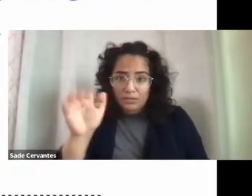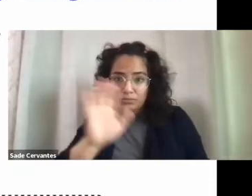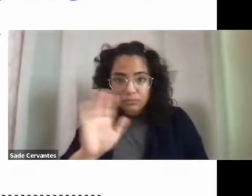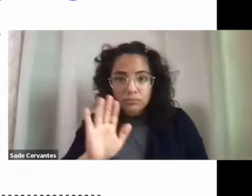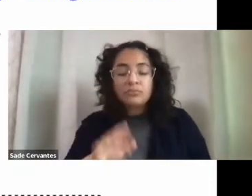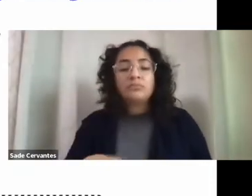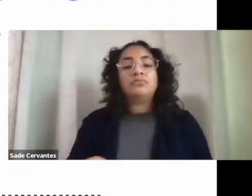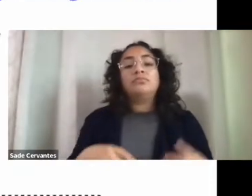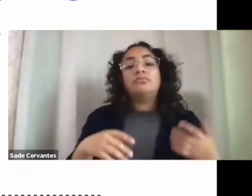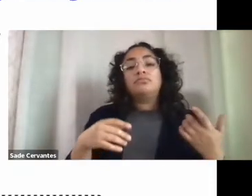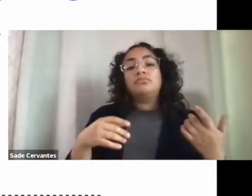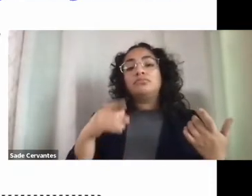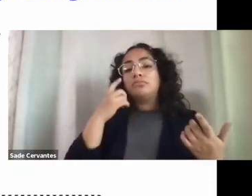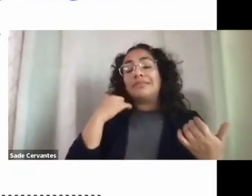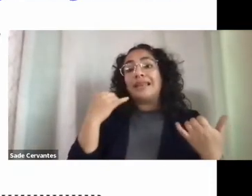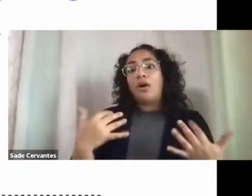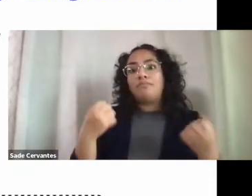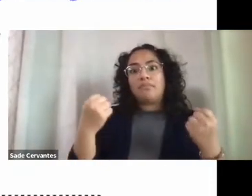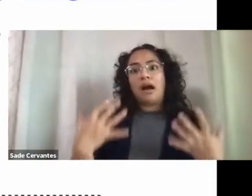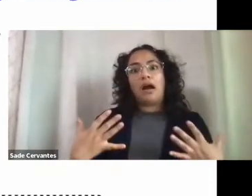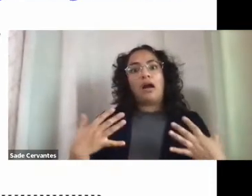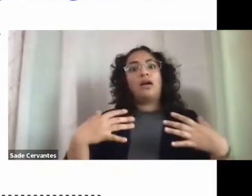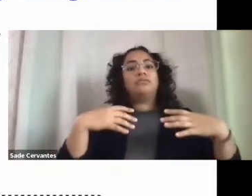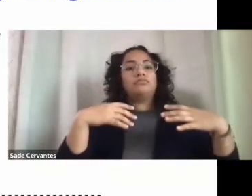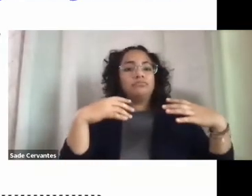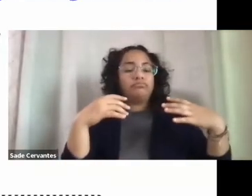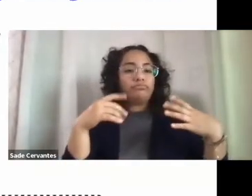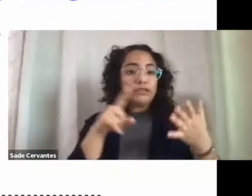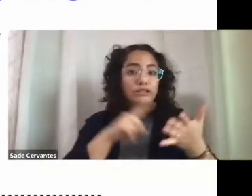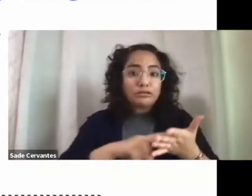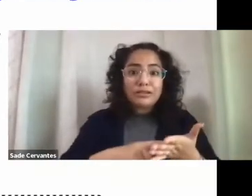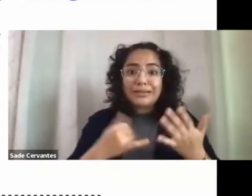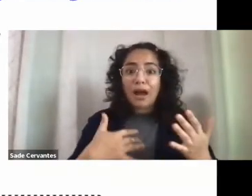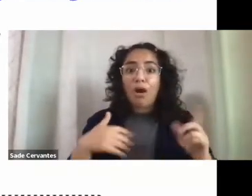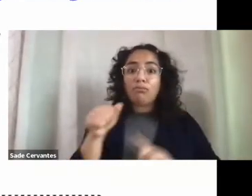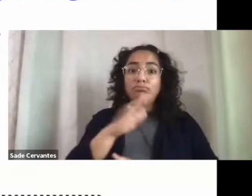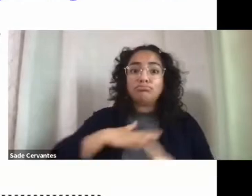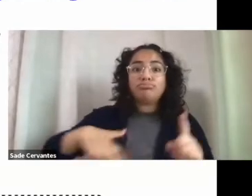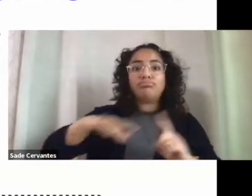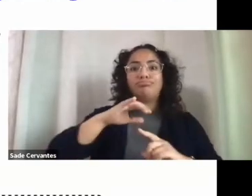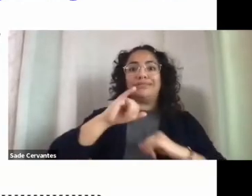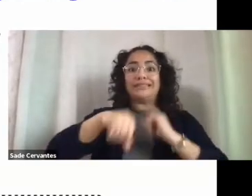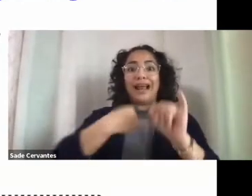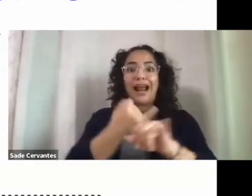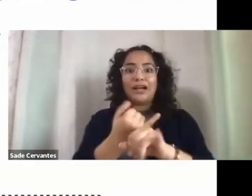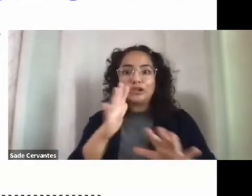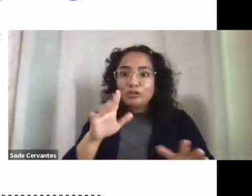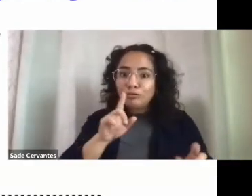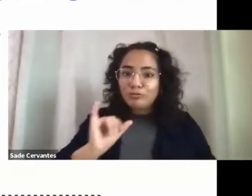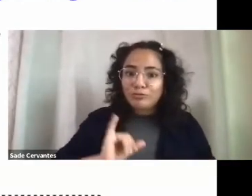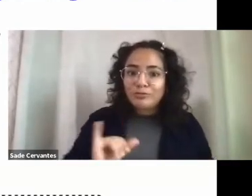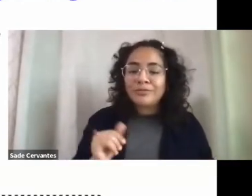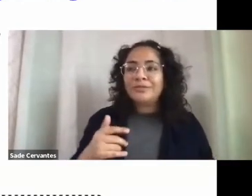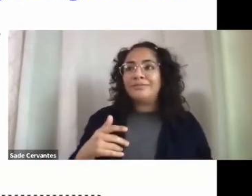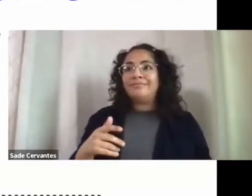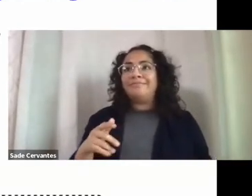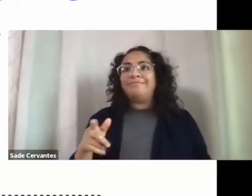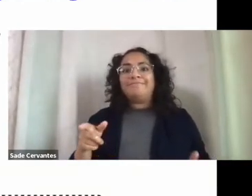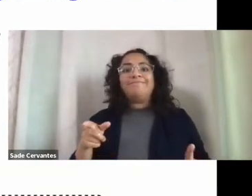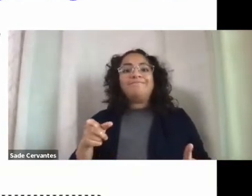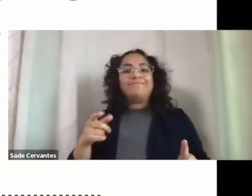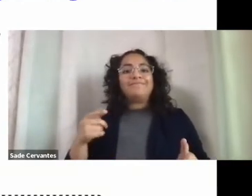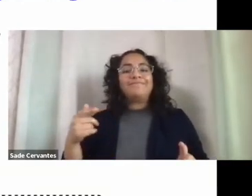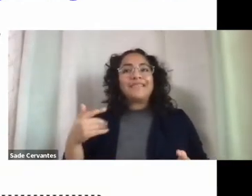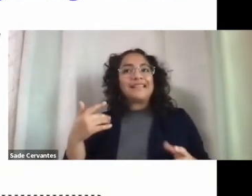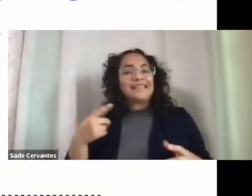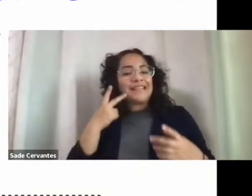are multiple studies now in the US and internationally suggesting that people with lower socioeconomic status, fewer